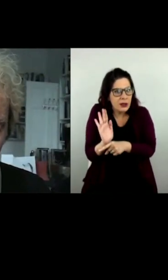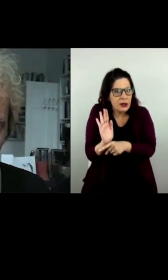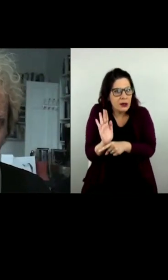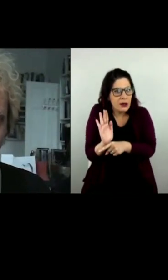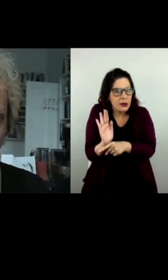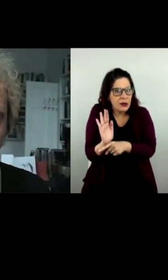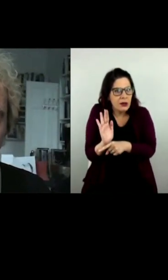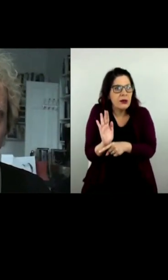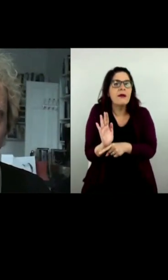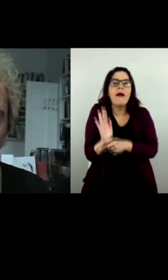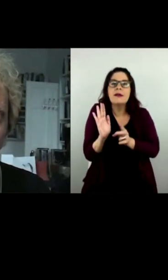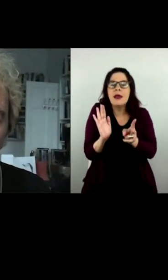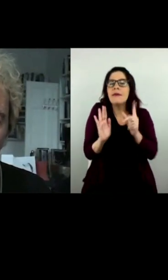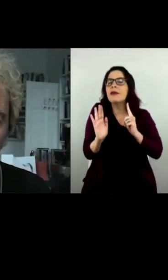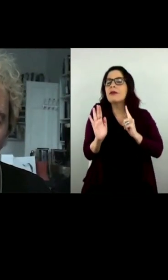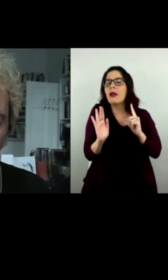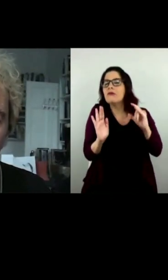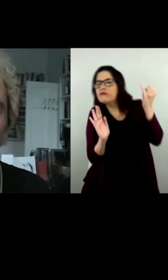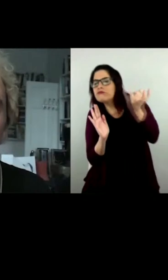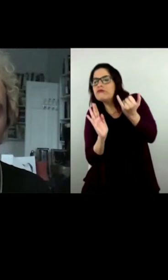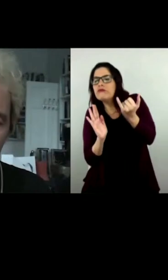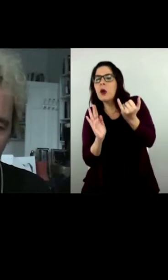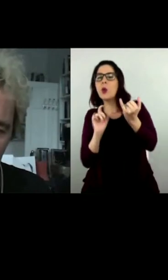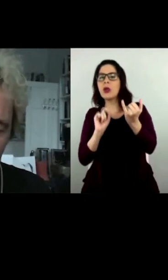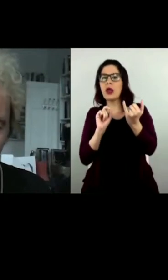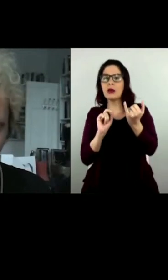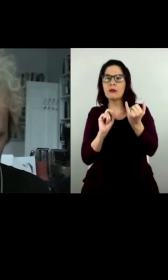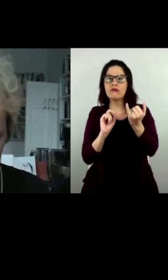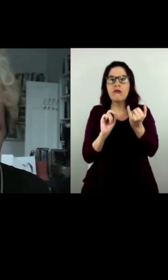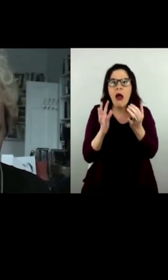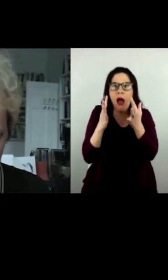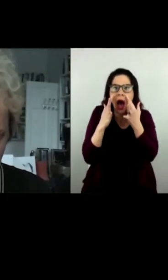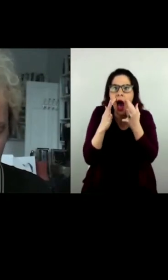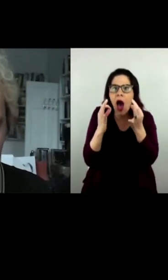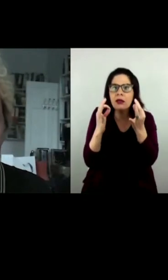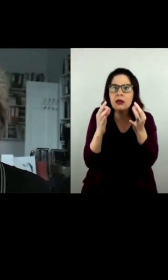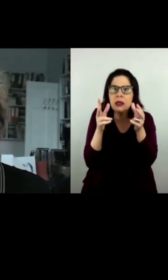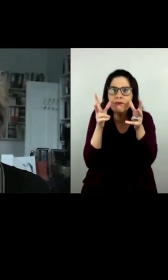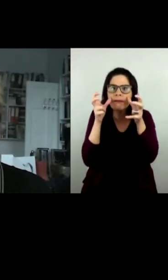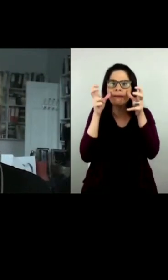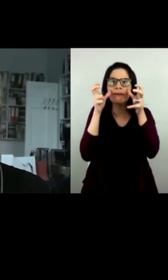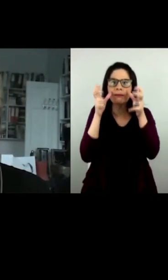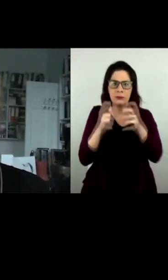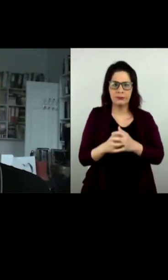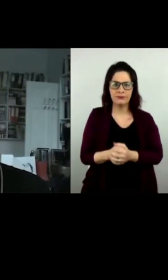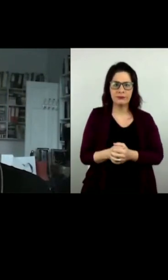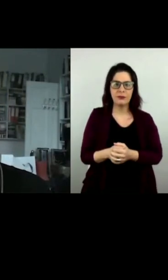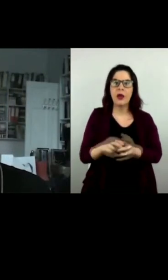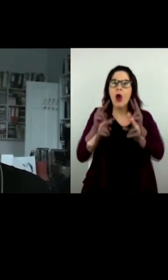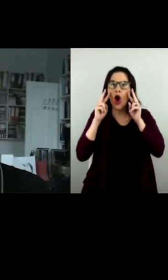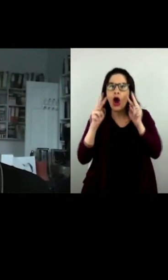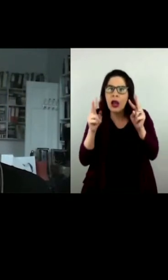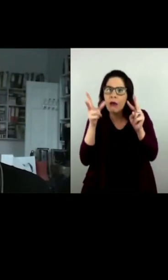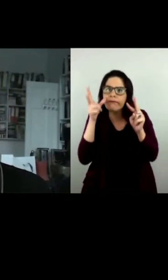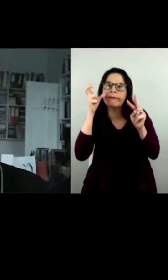you listen something like "look." I think this is the idea of this talk: look, and then let's think about